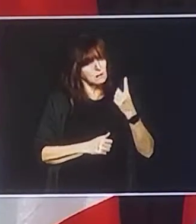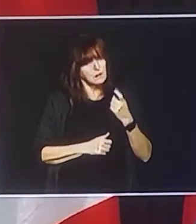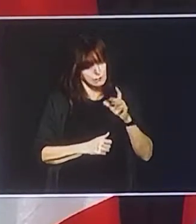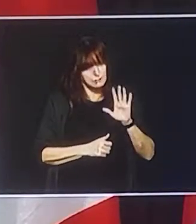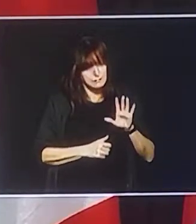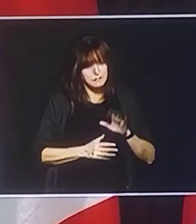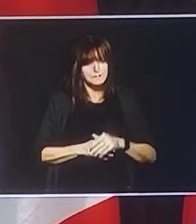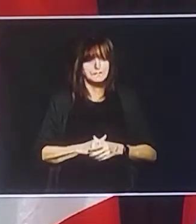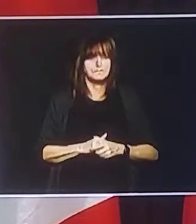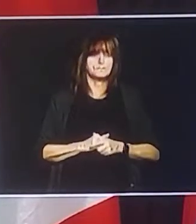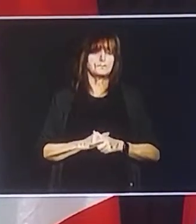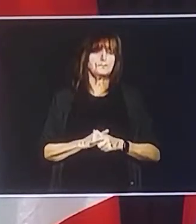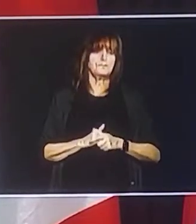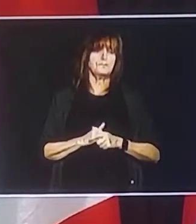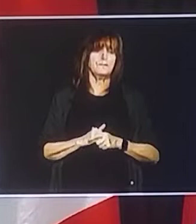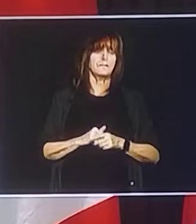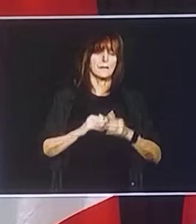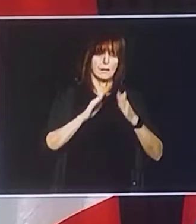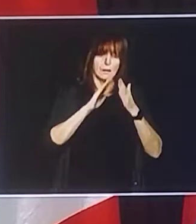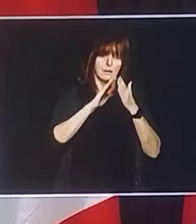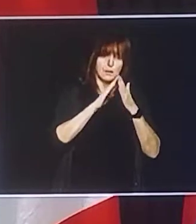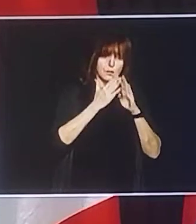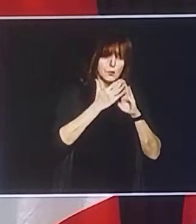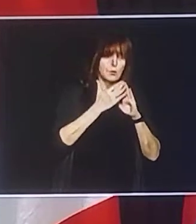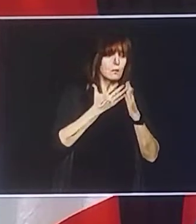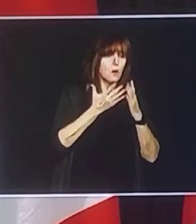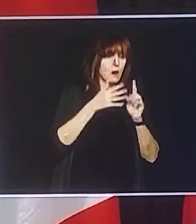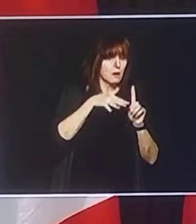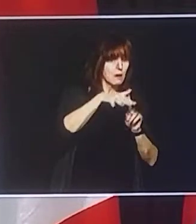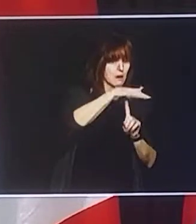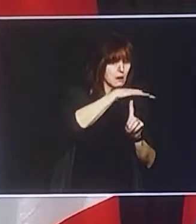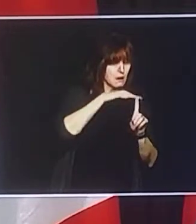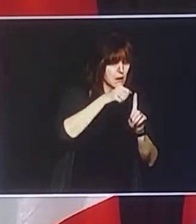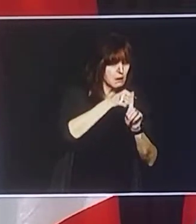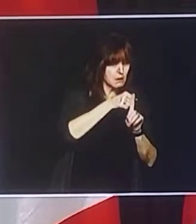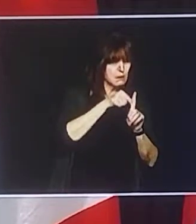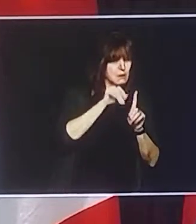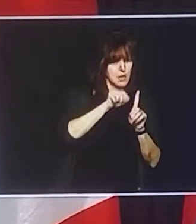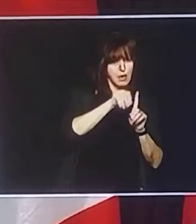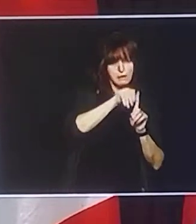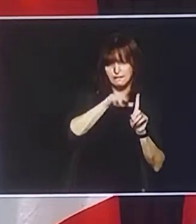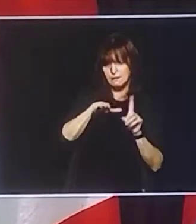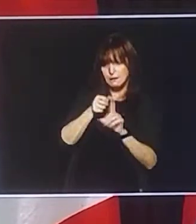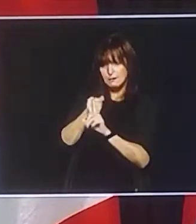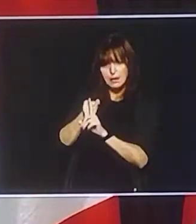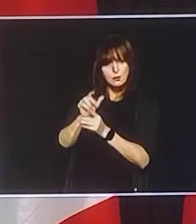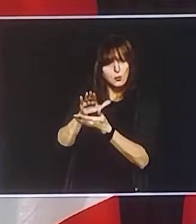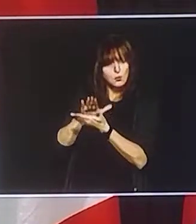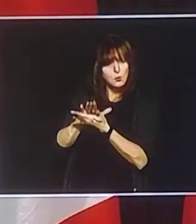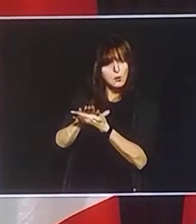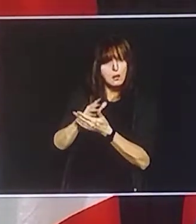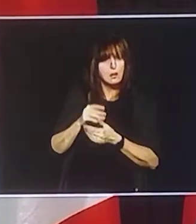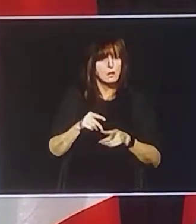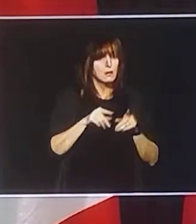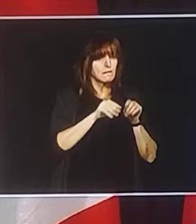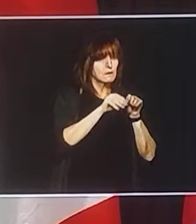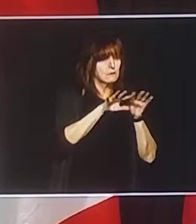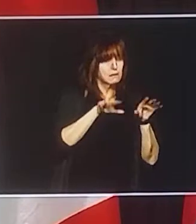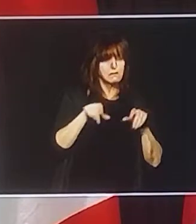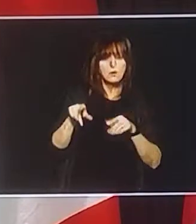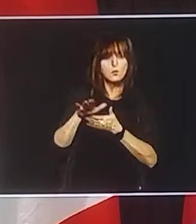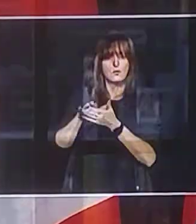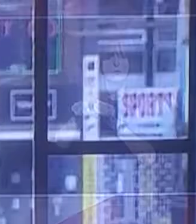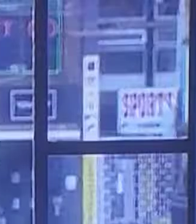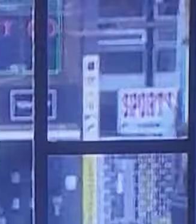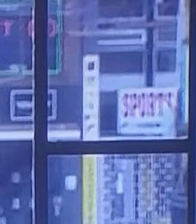in the community. So if you've got broad community spread, you'll see that the schools will amplify that. Okay, just listening in, provincial health officials providing